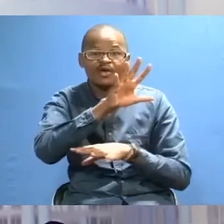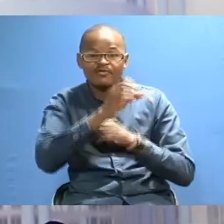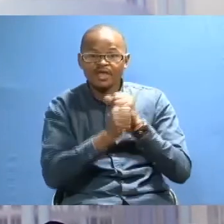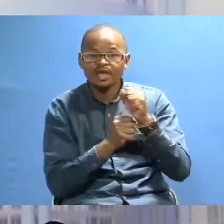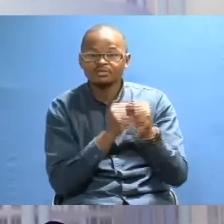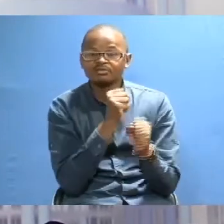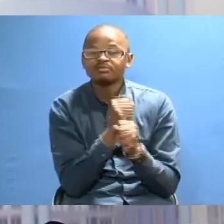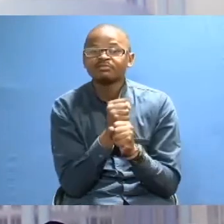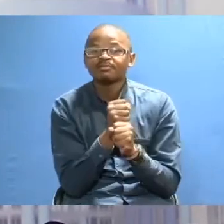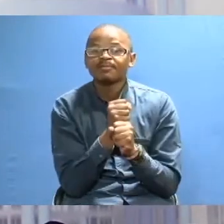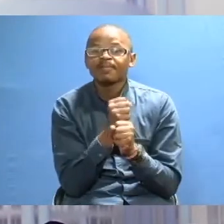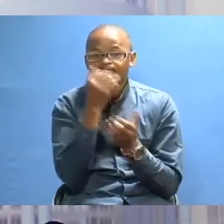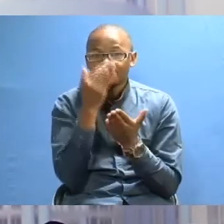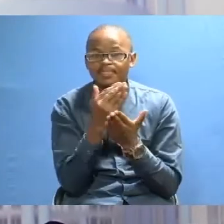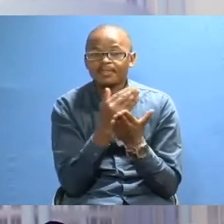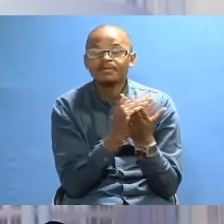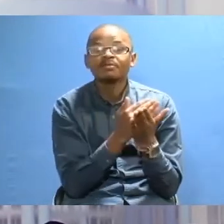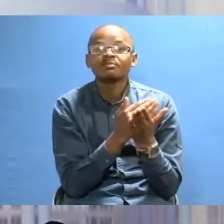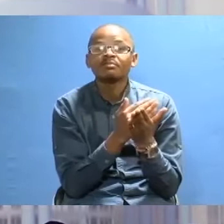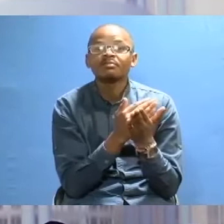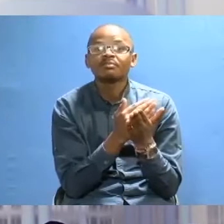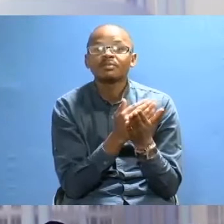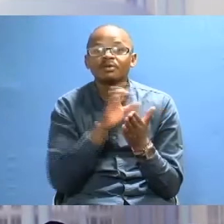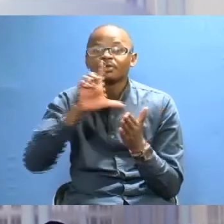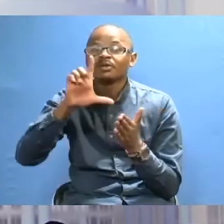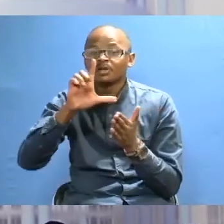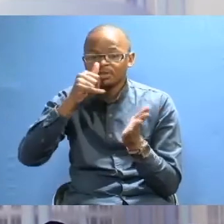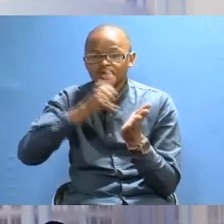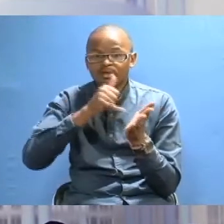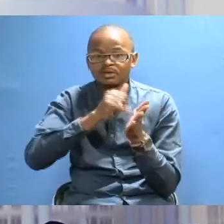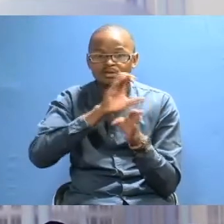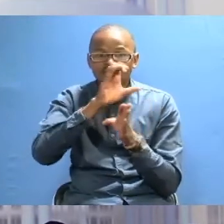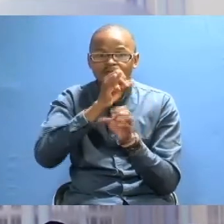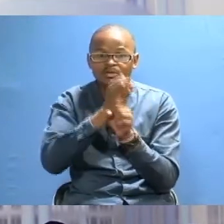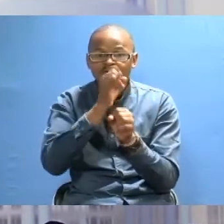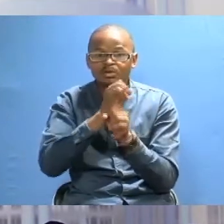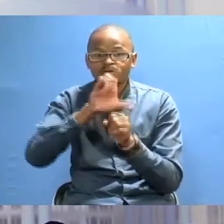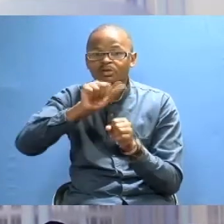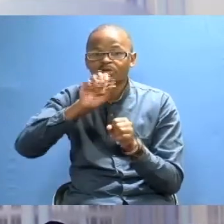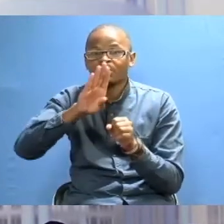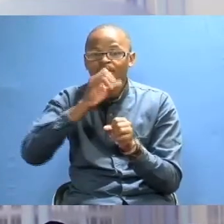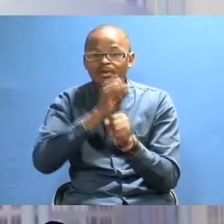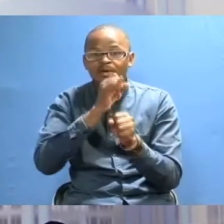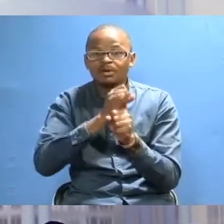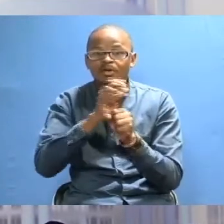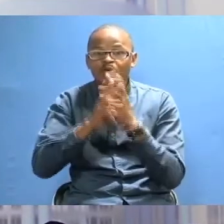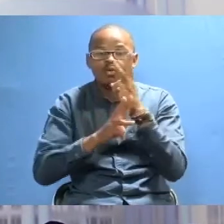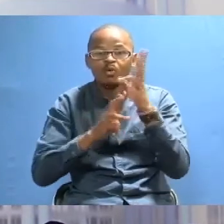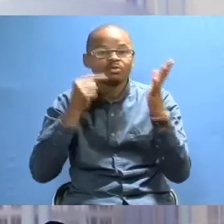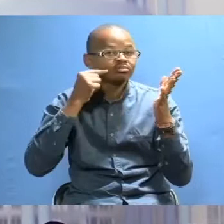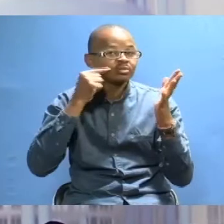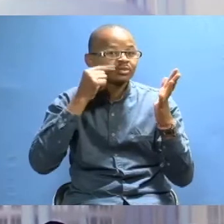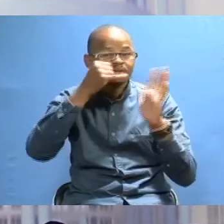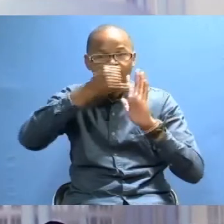5 academic years. The program shall consist of coursework, lab work, workshop